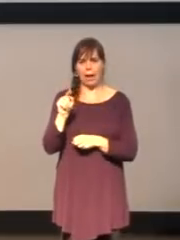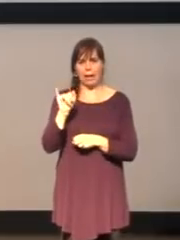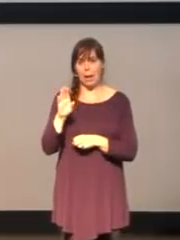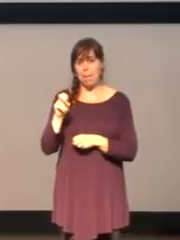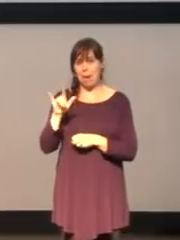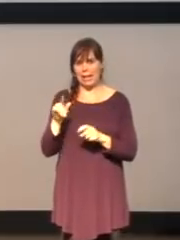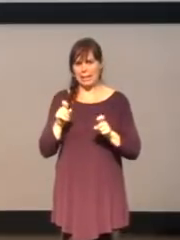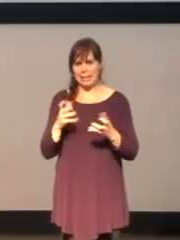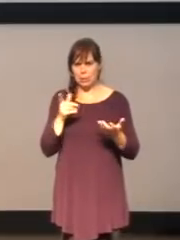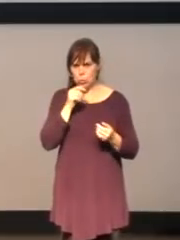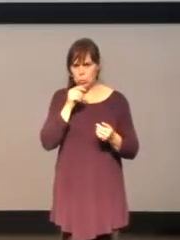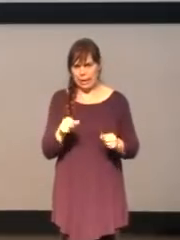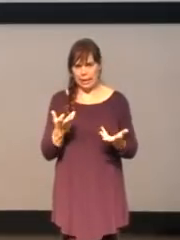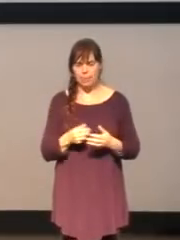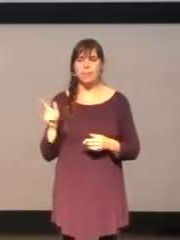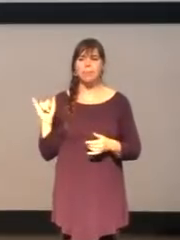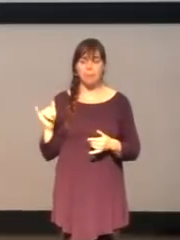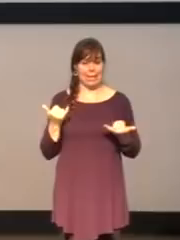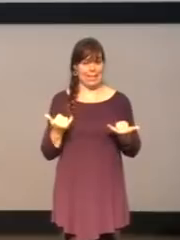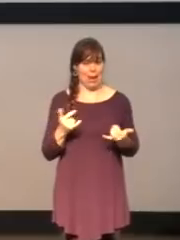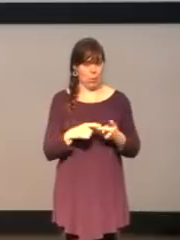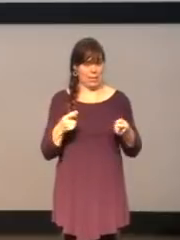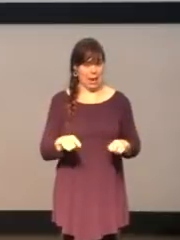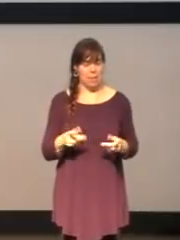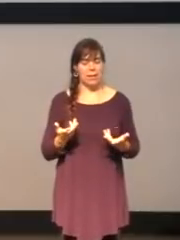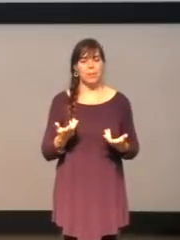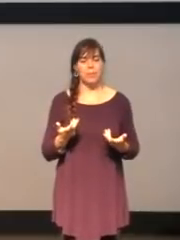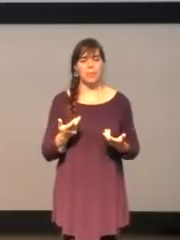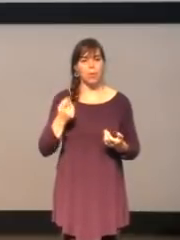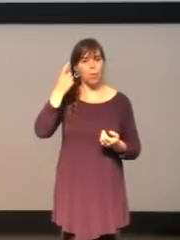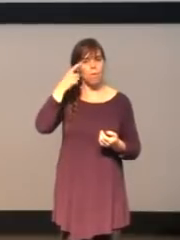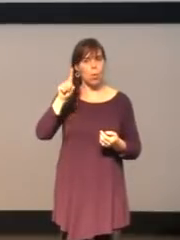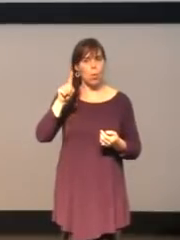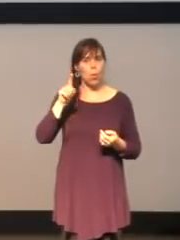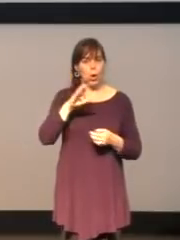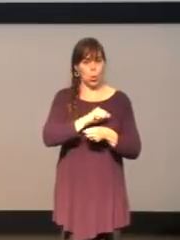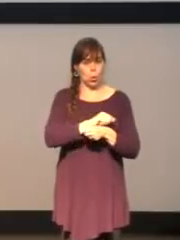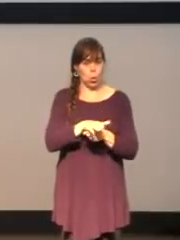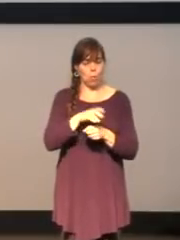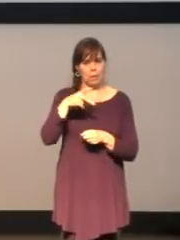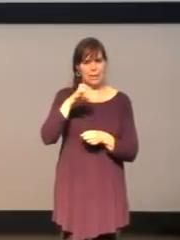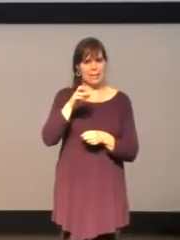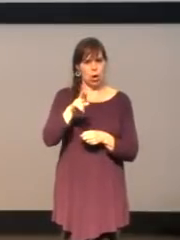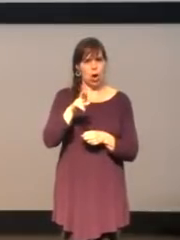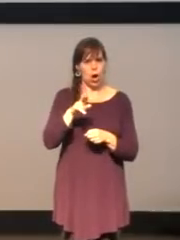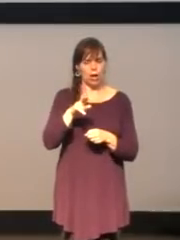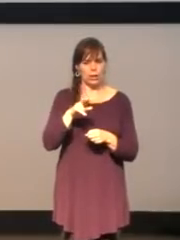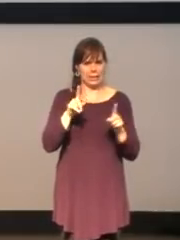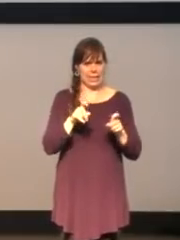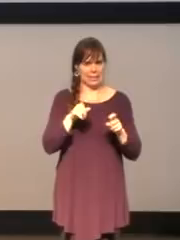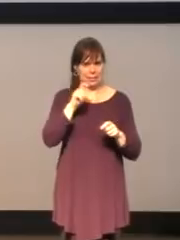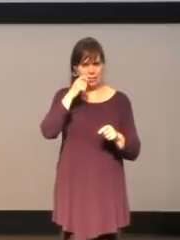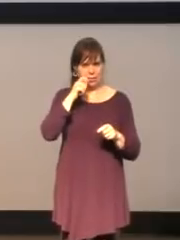Okay. So the current state of testing for the COVID PCR-based testing